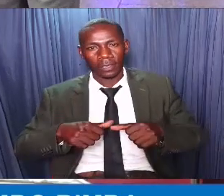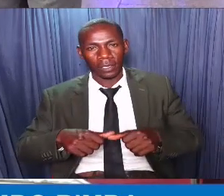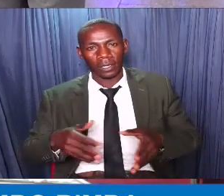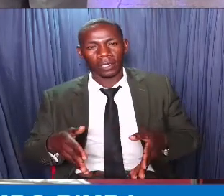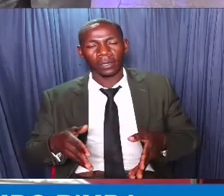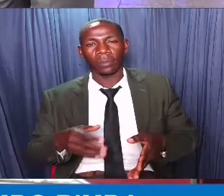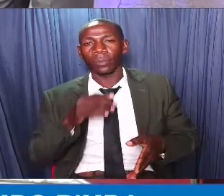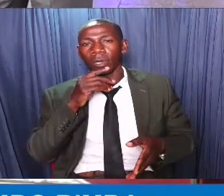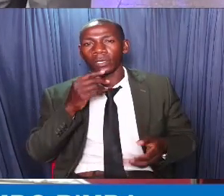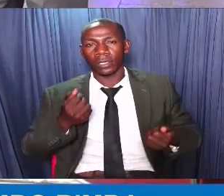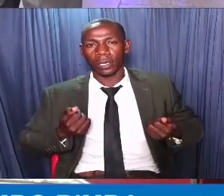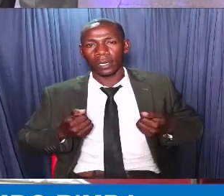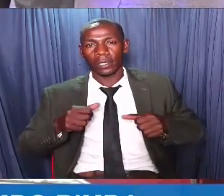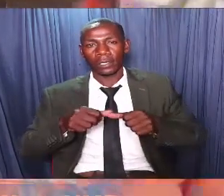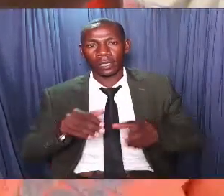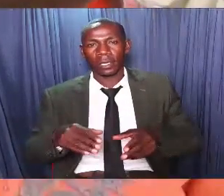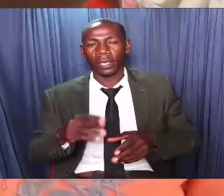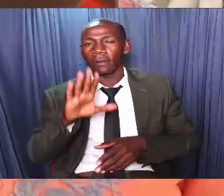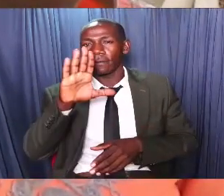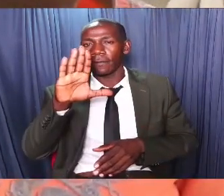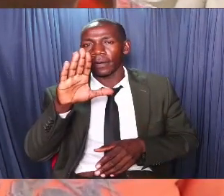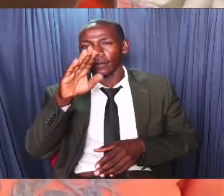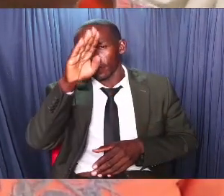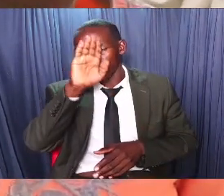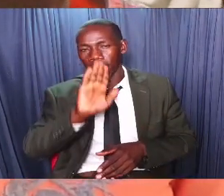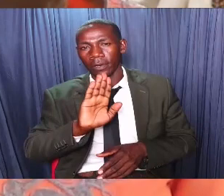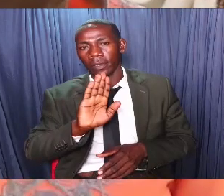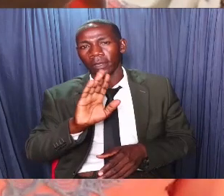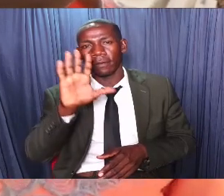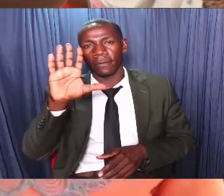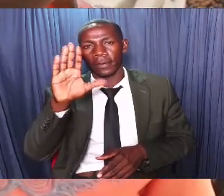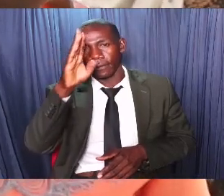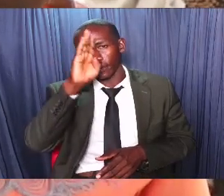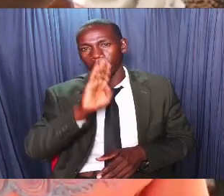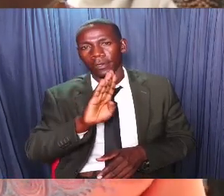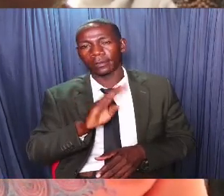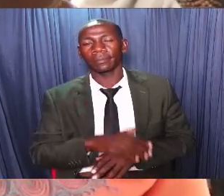girls stay here. Miungu mingapi? How many gods? 5 of them.